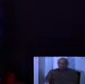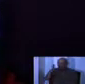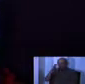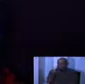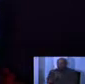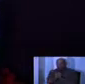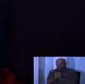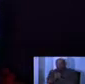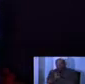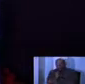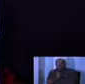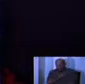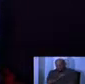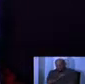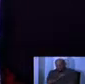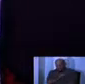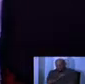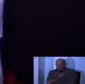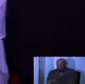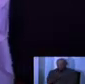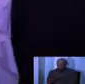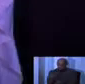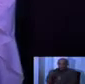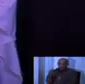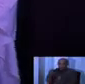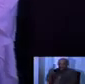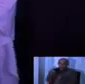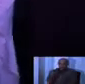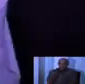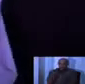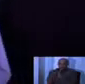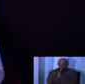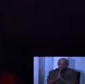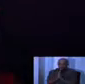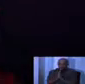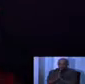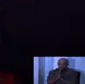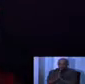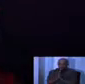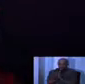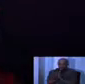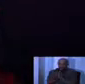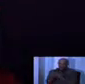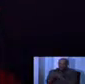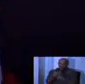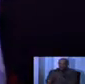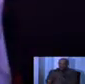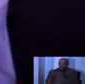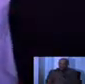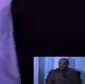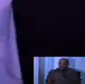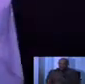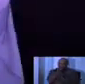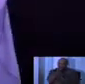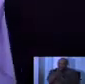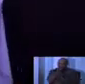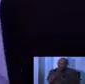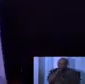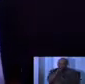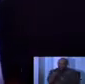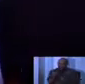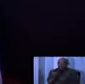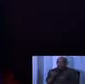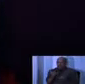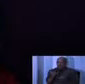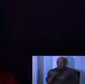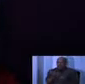us. And so, Almighty God, now I pray that you would touch my lips of clay, mold them into the words that need to be spoken this night. And